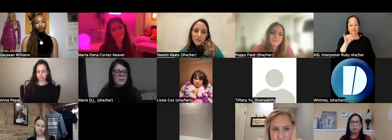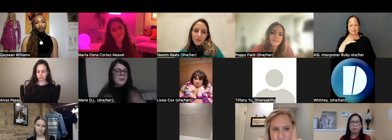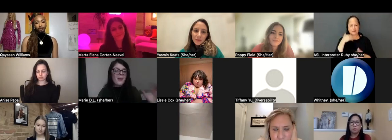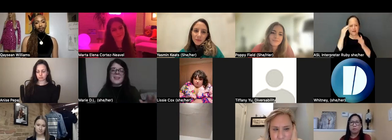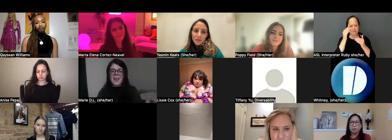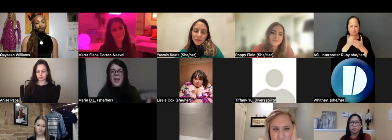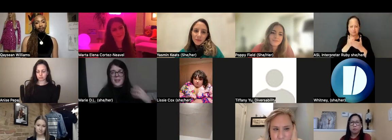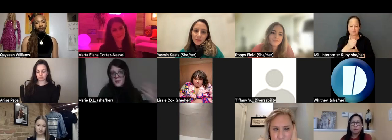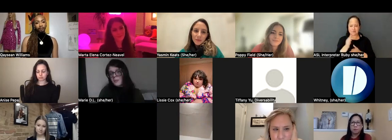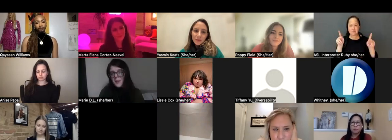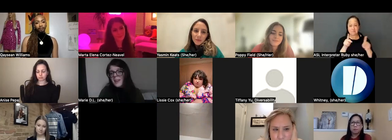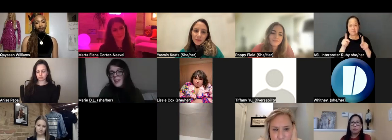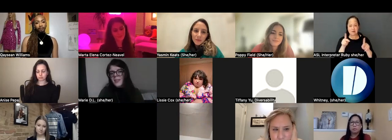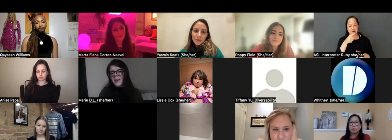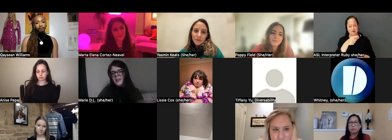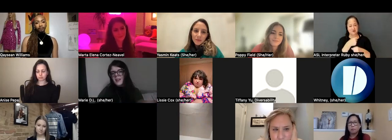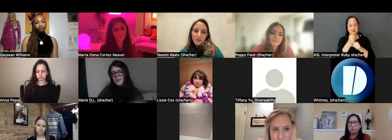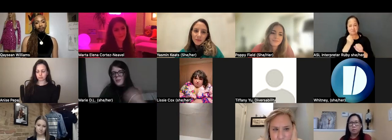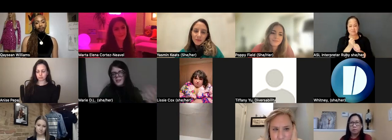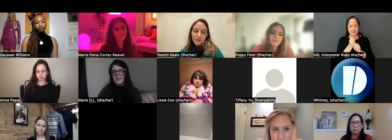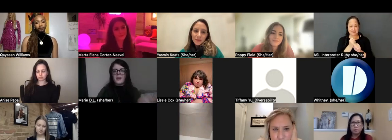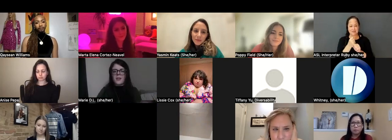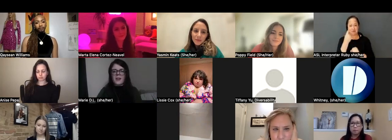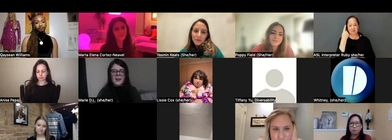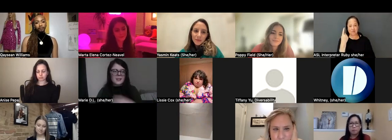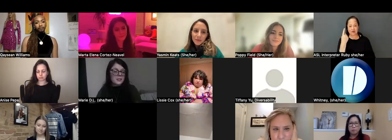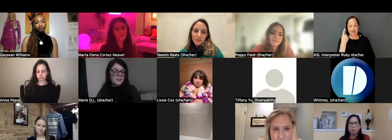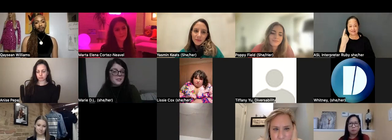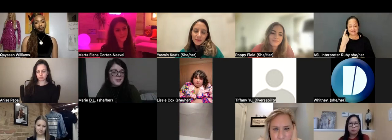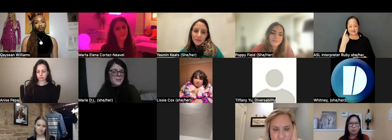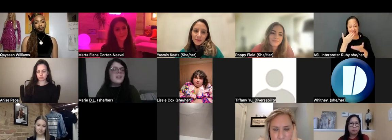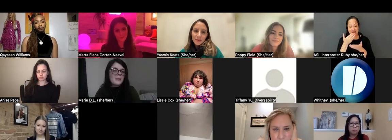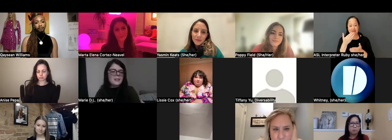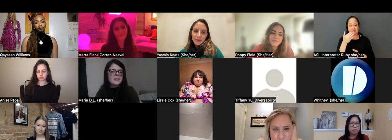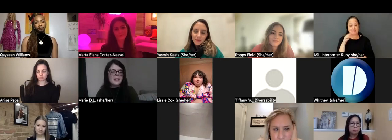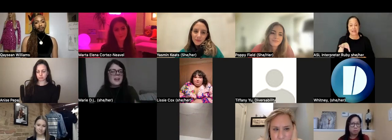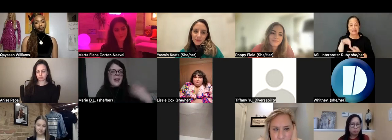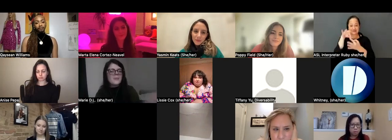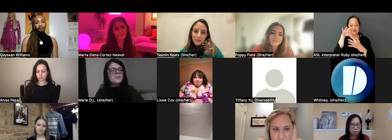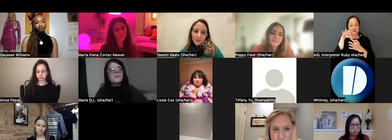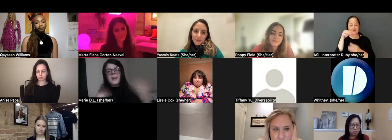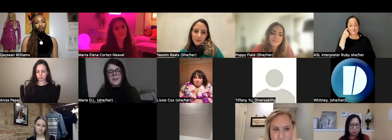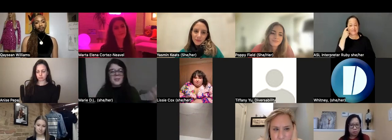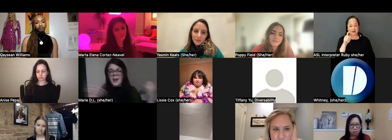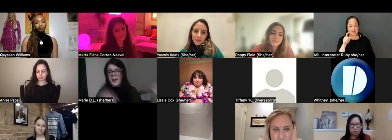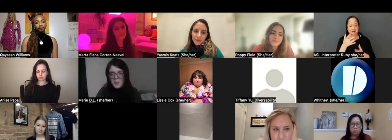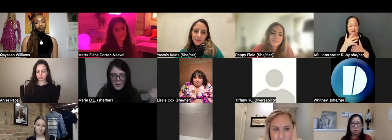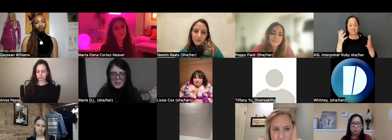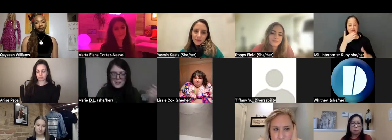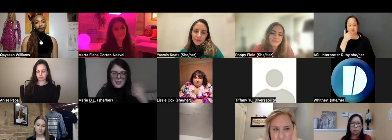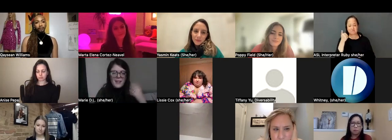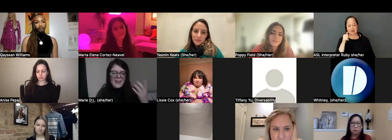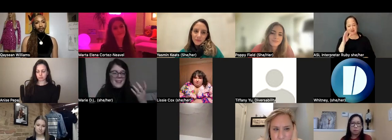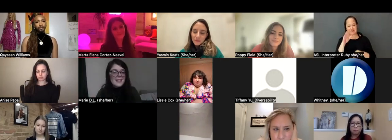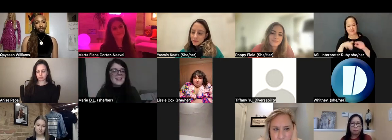the parties that you make, then the ones that are exclusive, they notice how much better those other parties